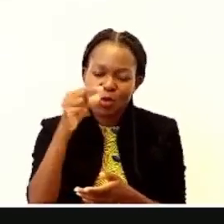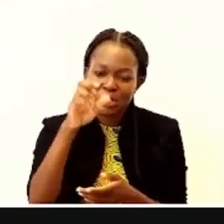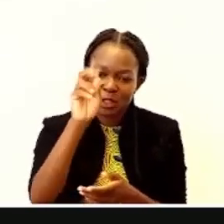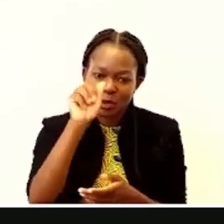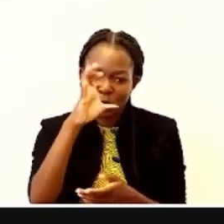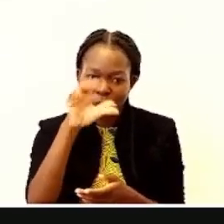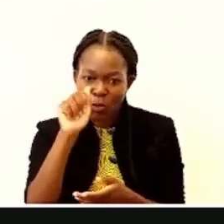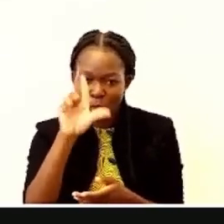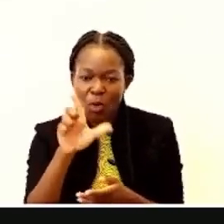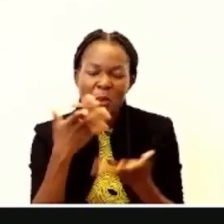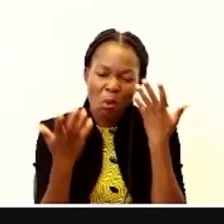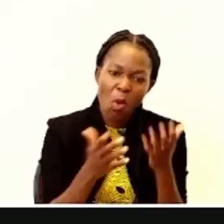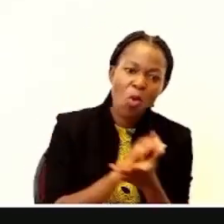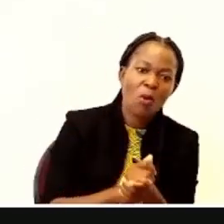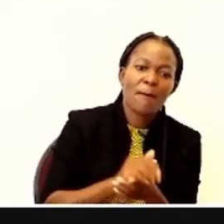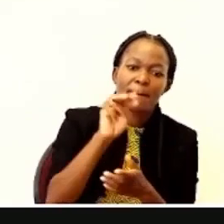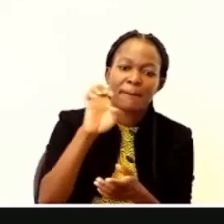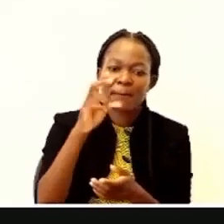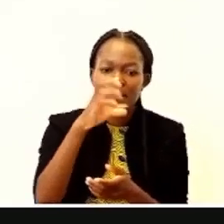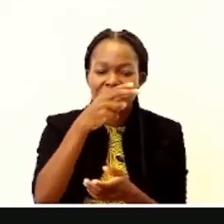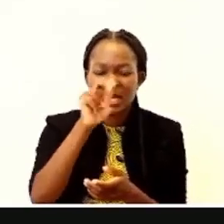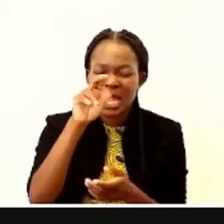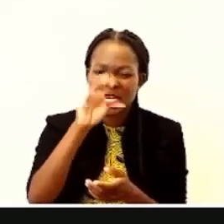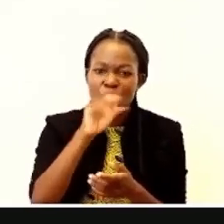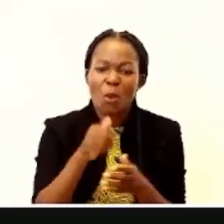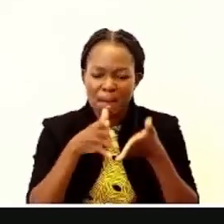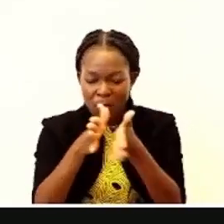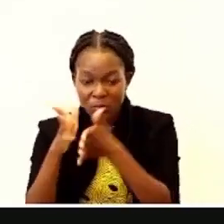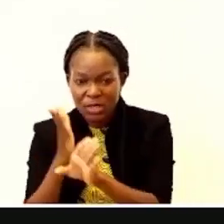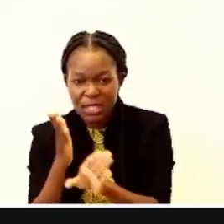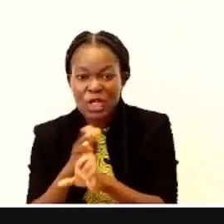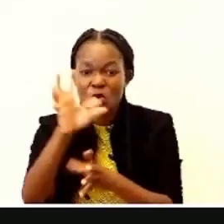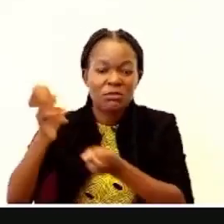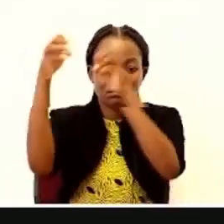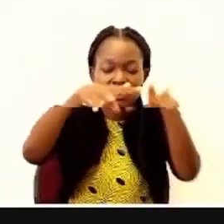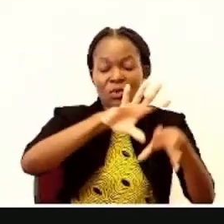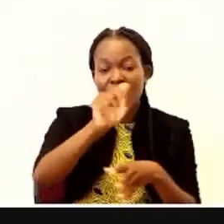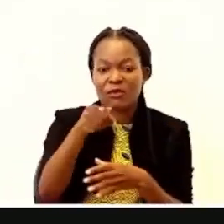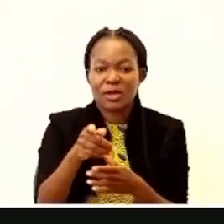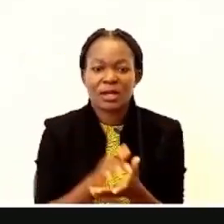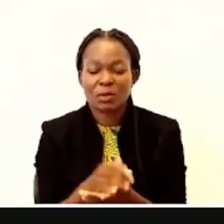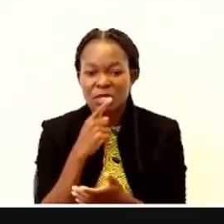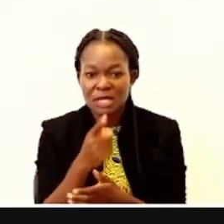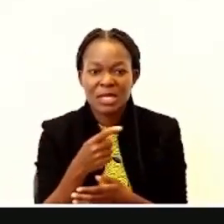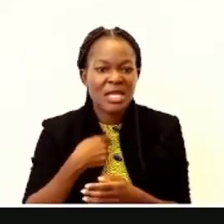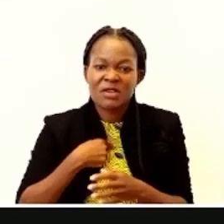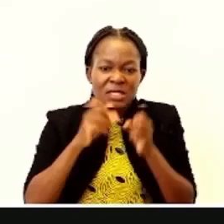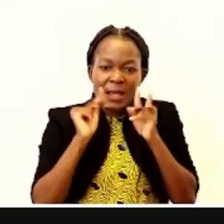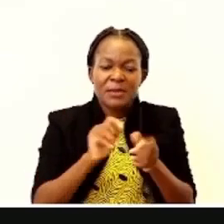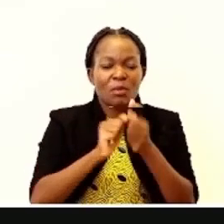to just disabuse this notion from Africans. We've said we haven't caused the climate